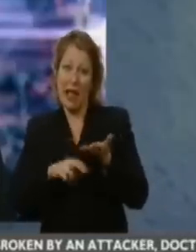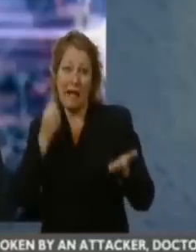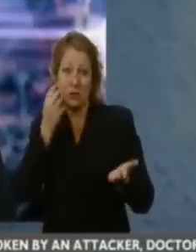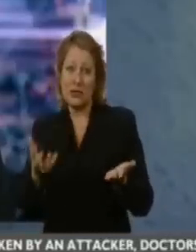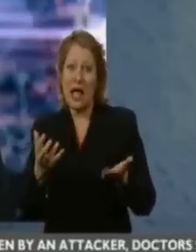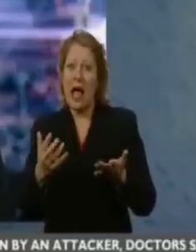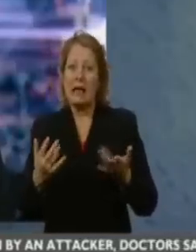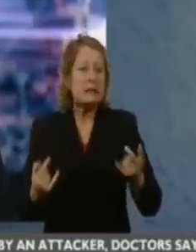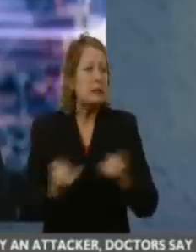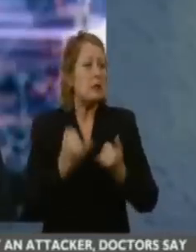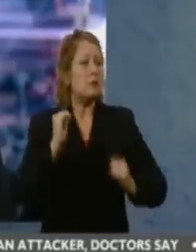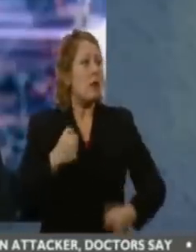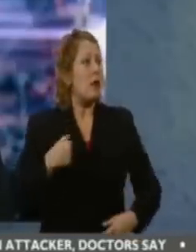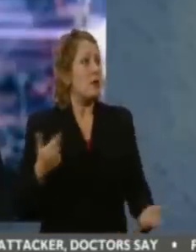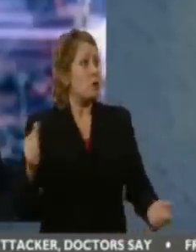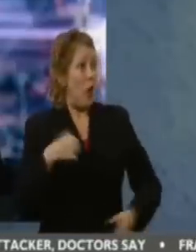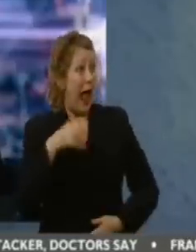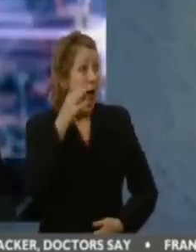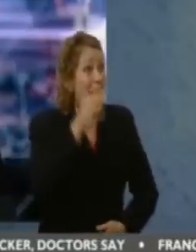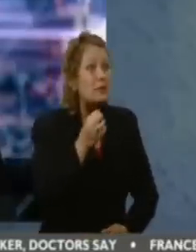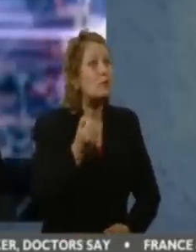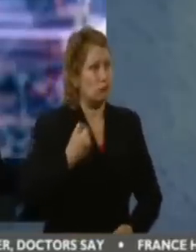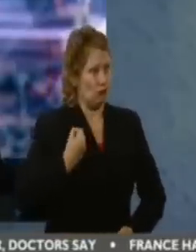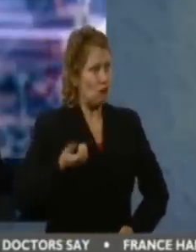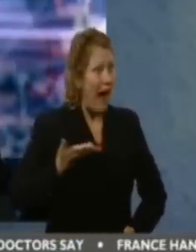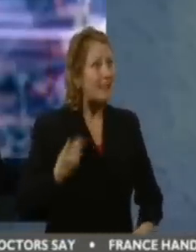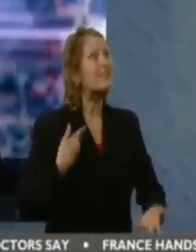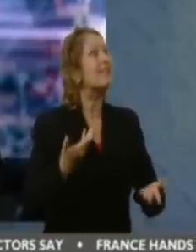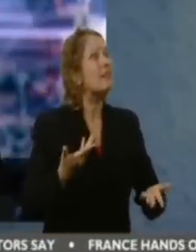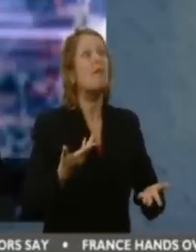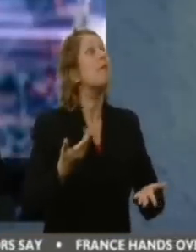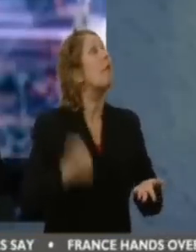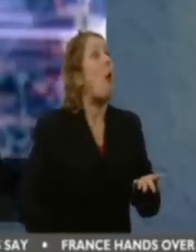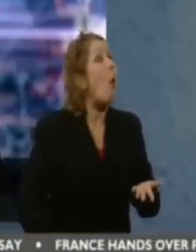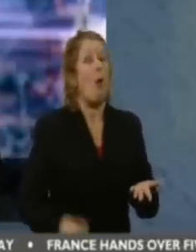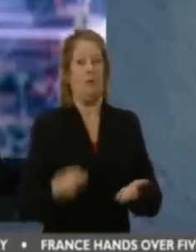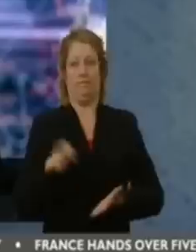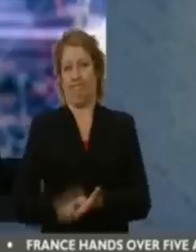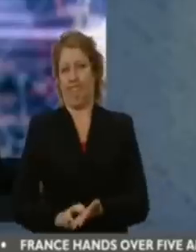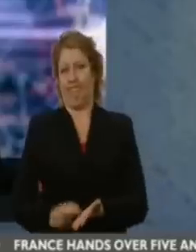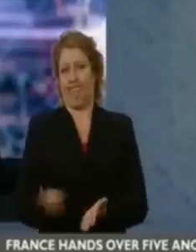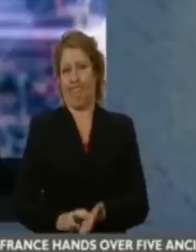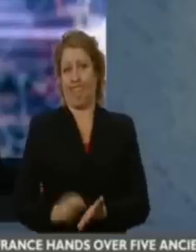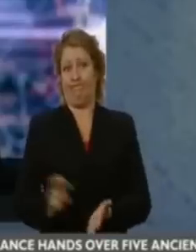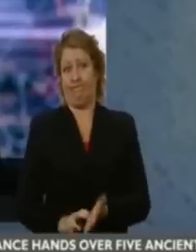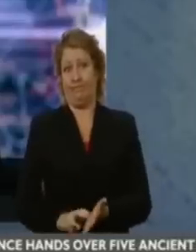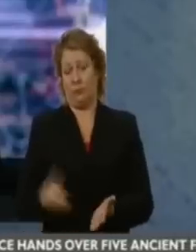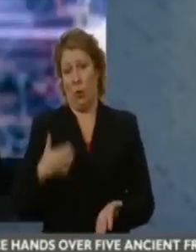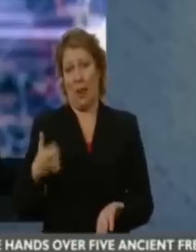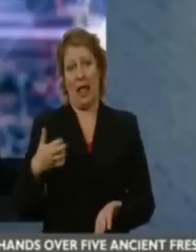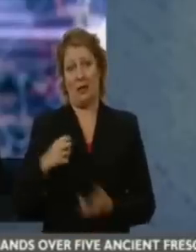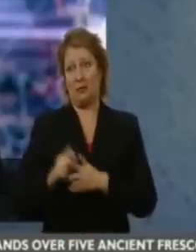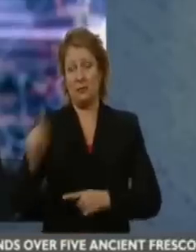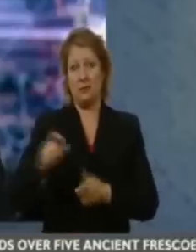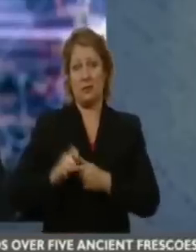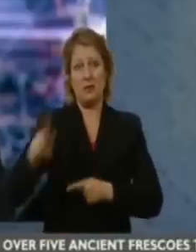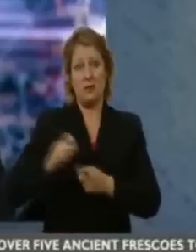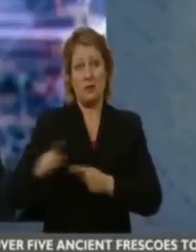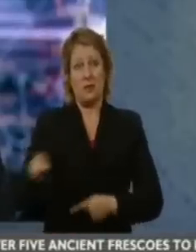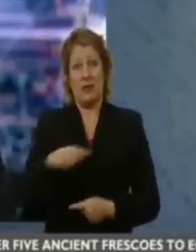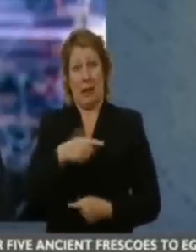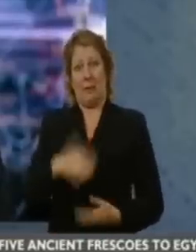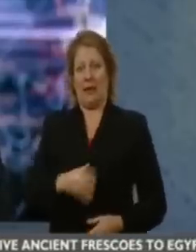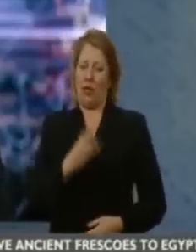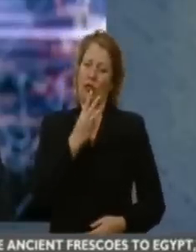violation, everything that he asked for, which was in his rights, that was denied, he documented in a complaint. He spent 358 days in